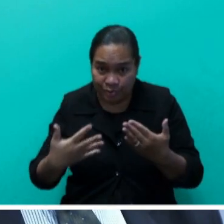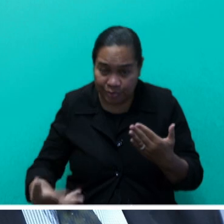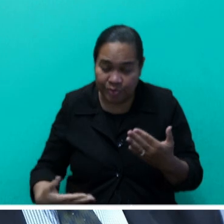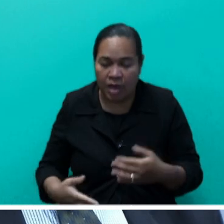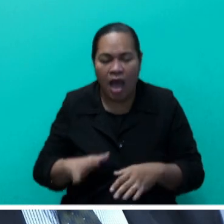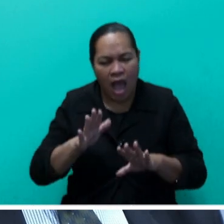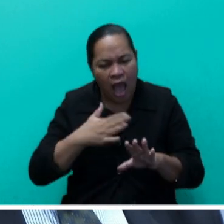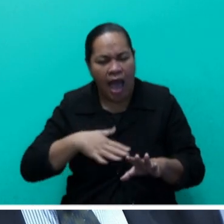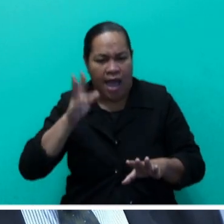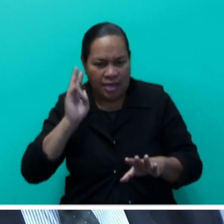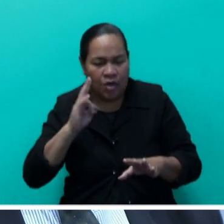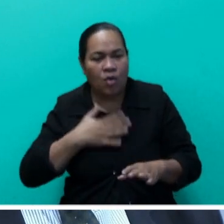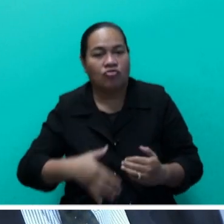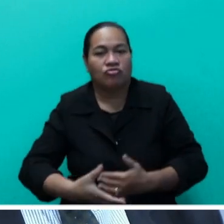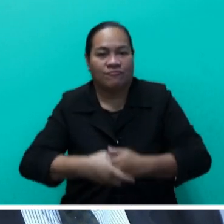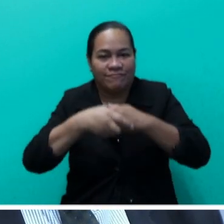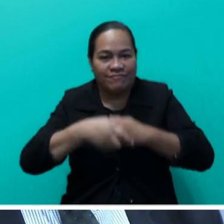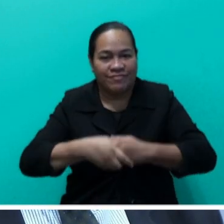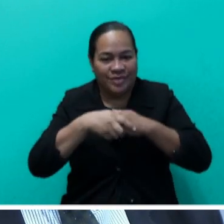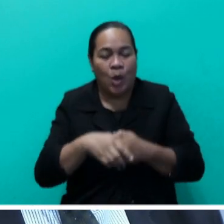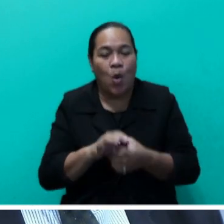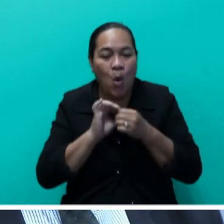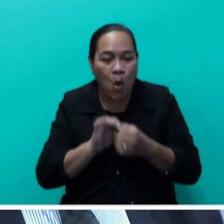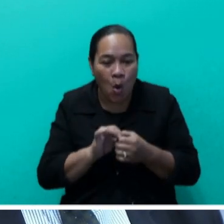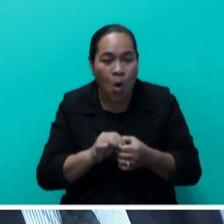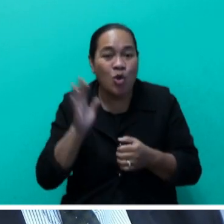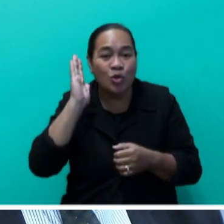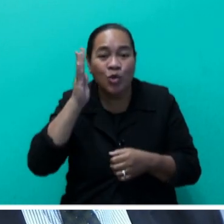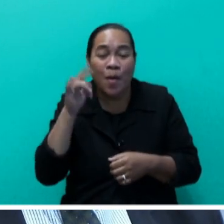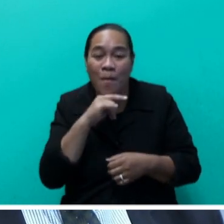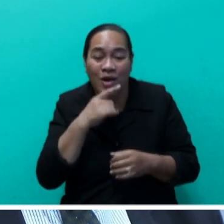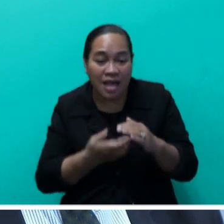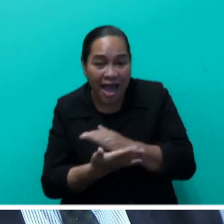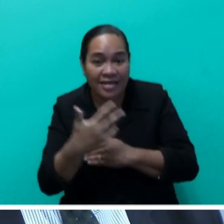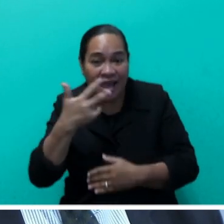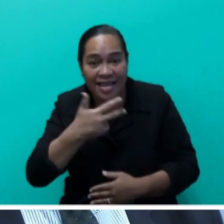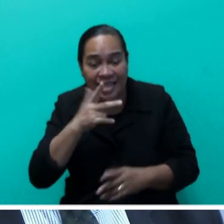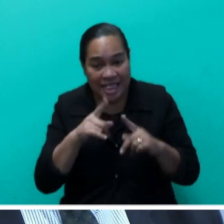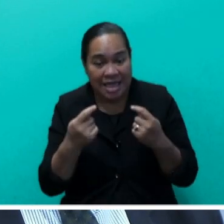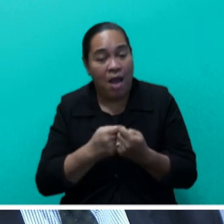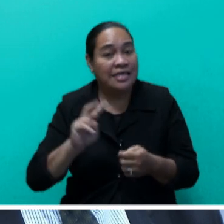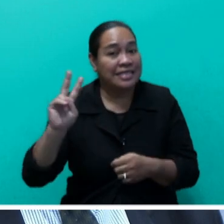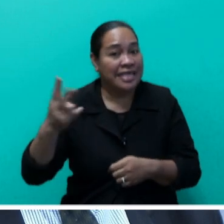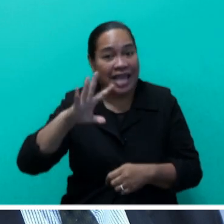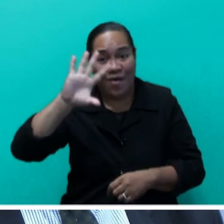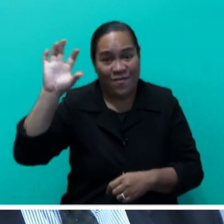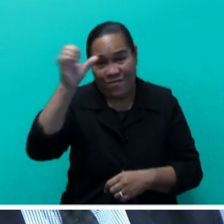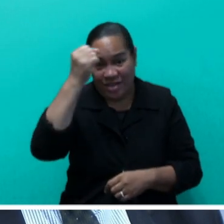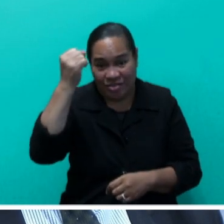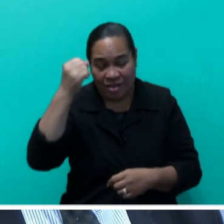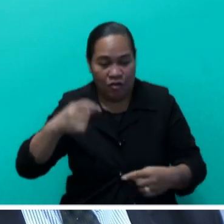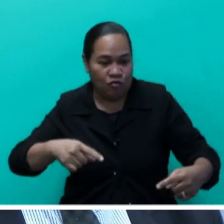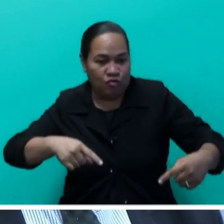allow me once more to congratulate our own Fiji schoolboys under 18 team on their second victory against